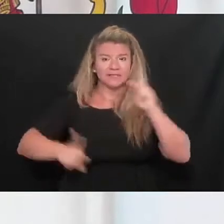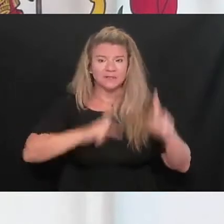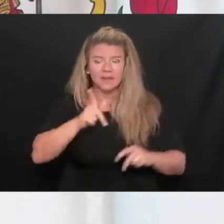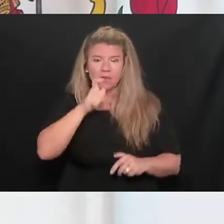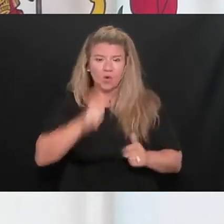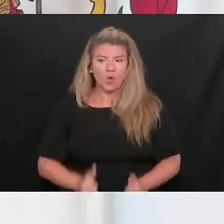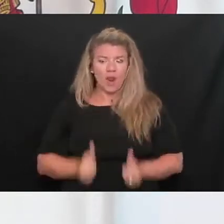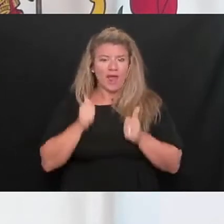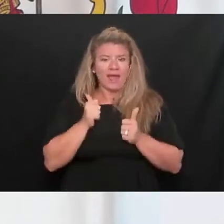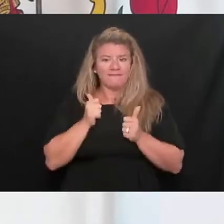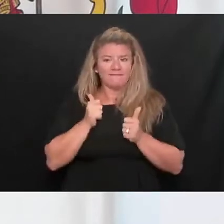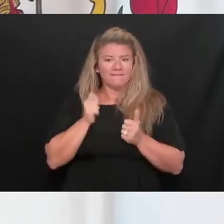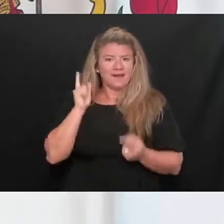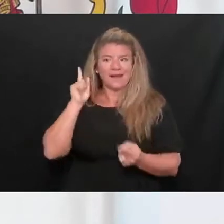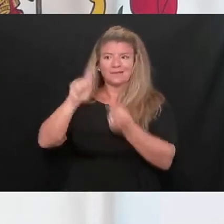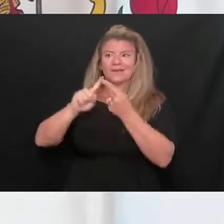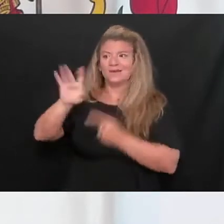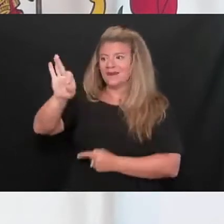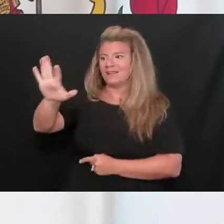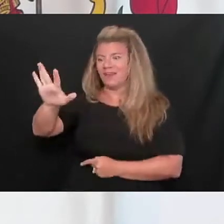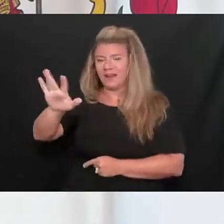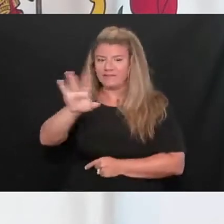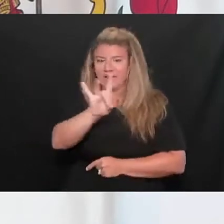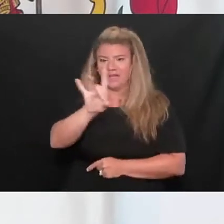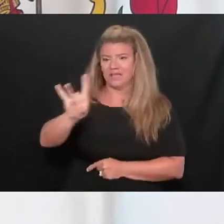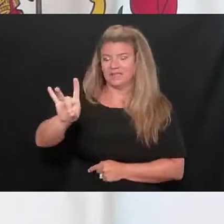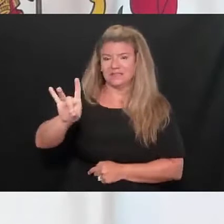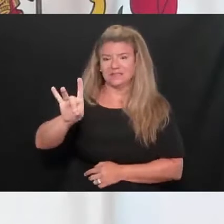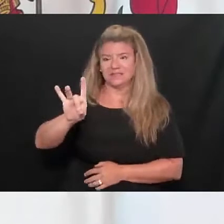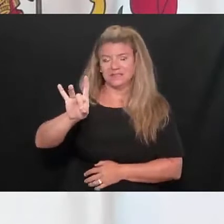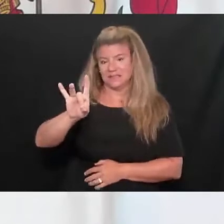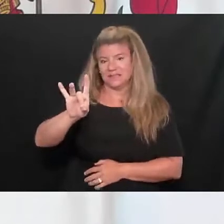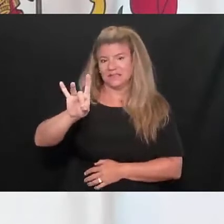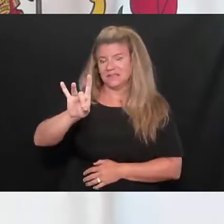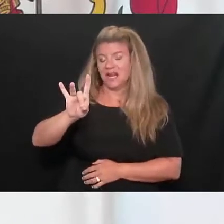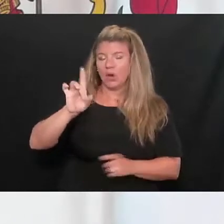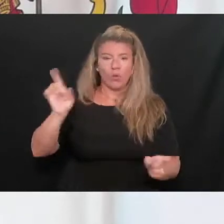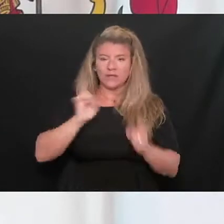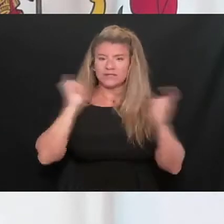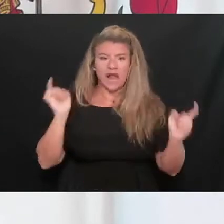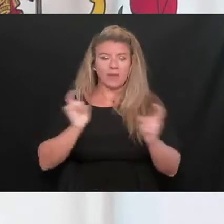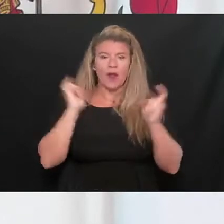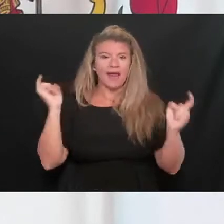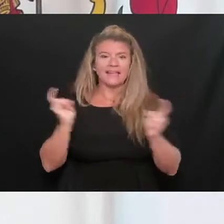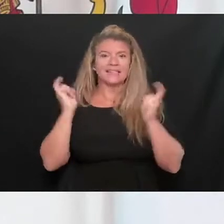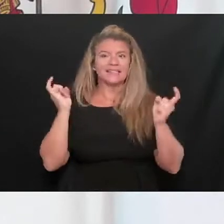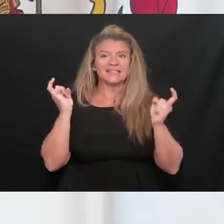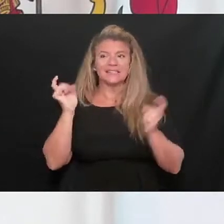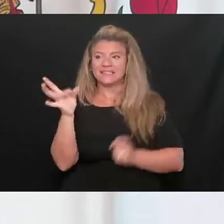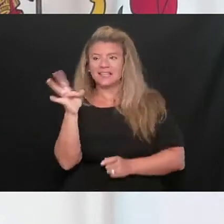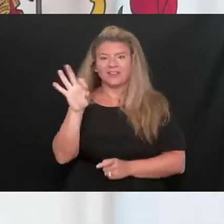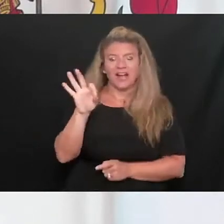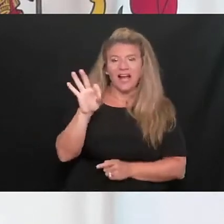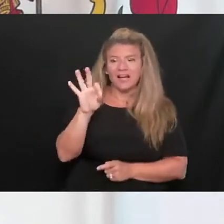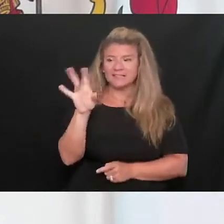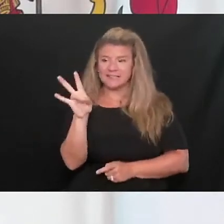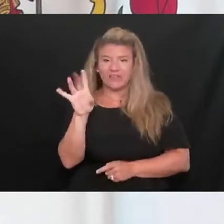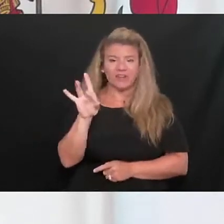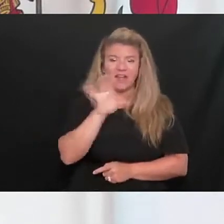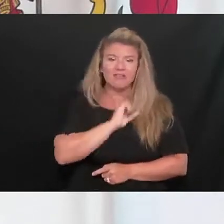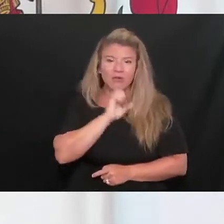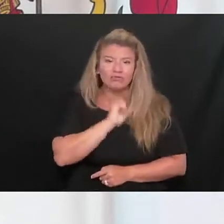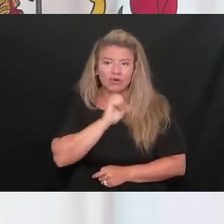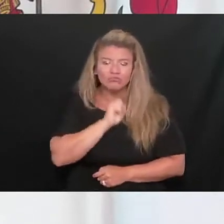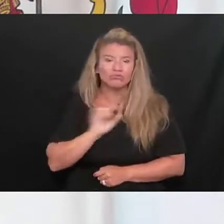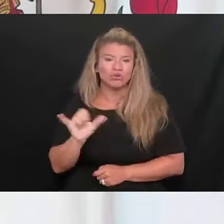be 95, 88. We absolutely celebrate the 79, 78-year-olds, but